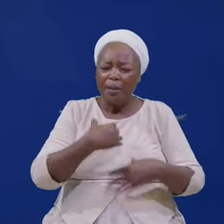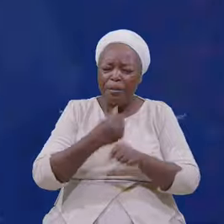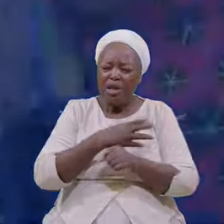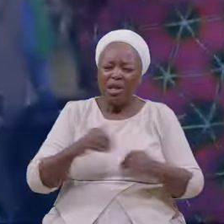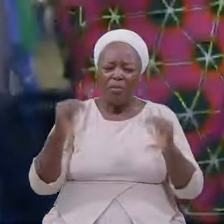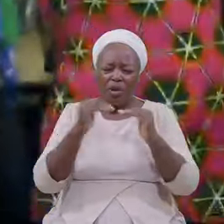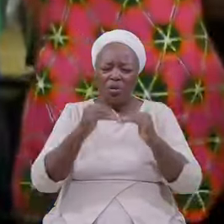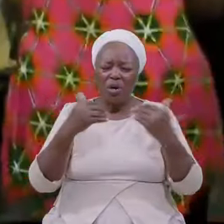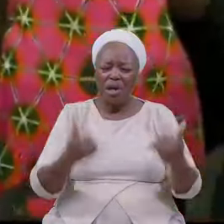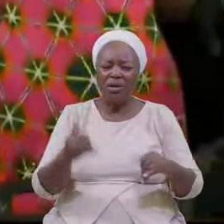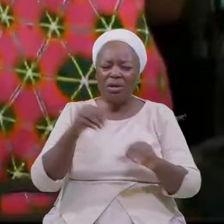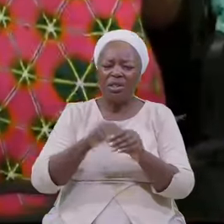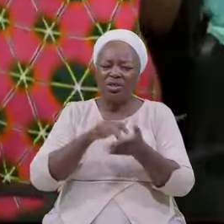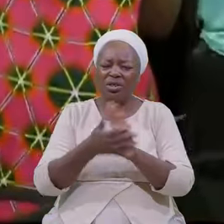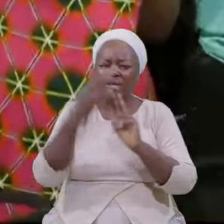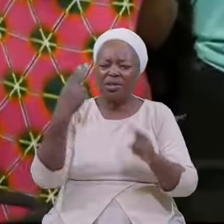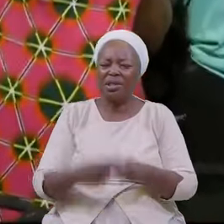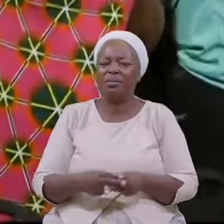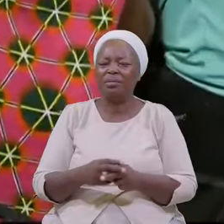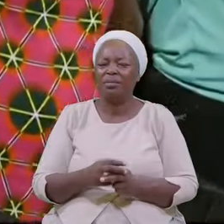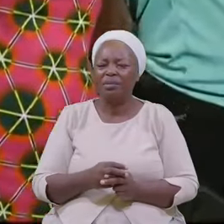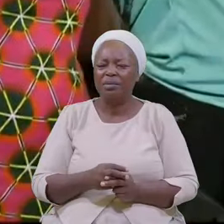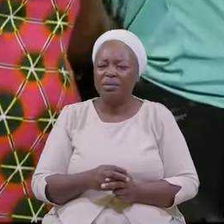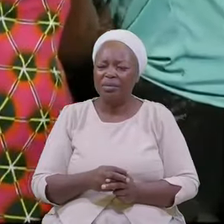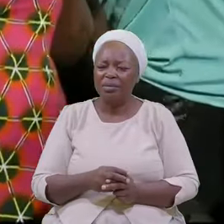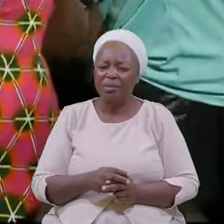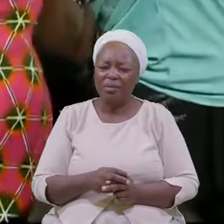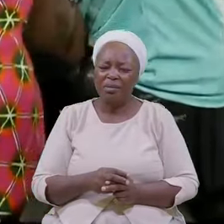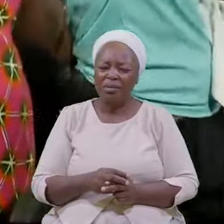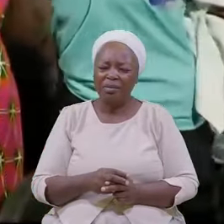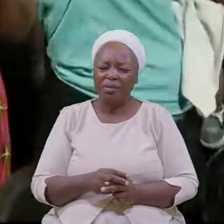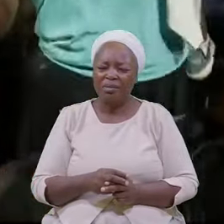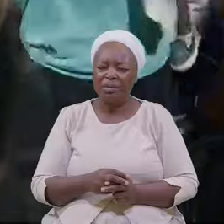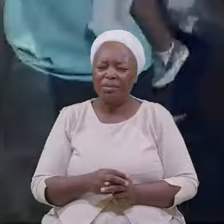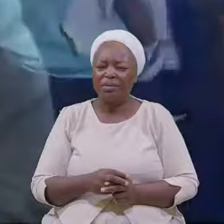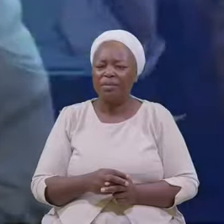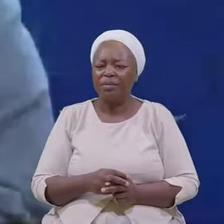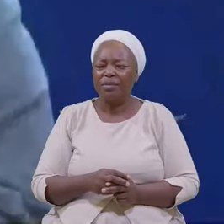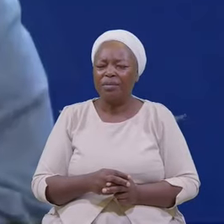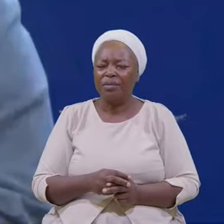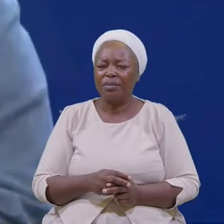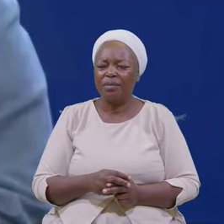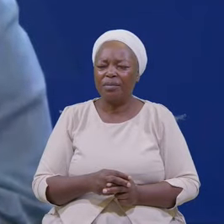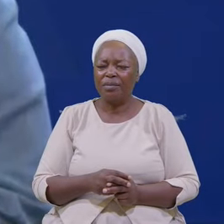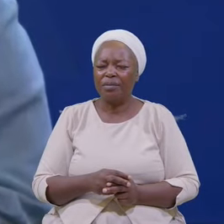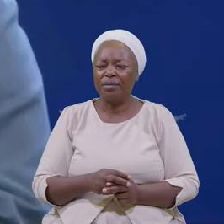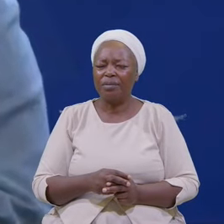in Jesus' name. La jambe plus courte que l'autre, le bras plus courte que l'autre, Seigneur, que